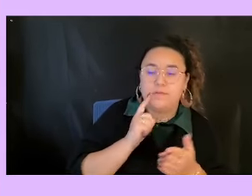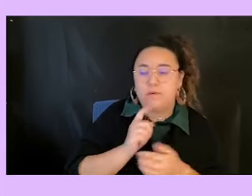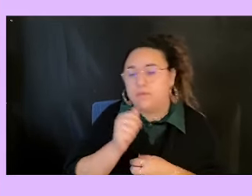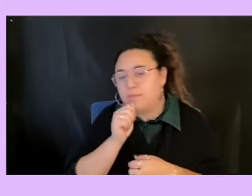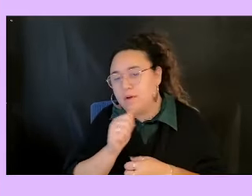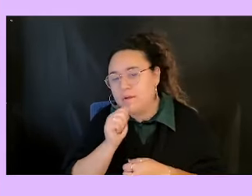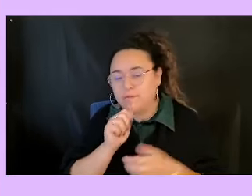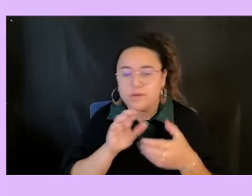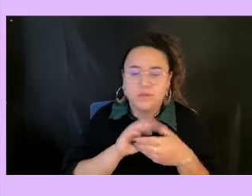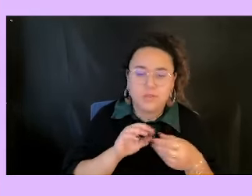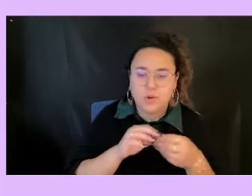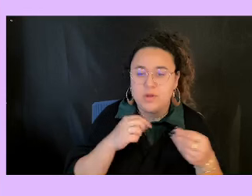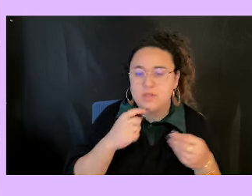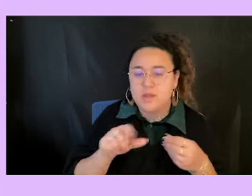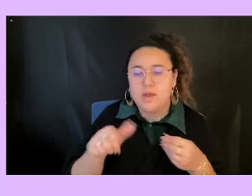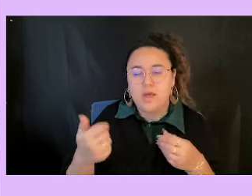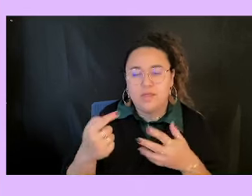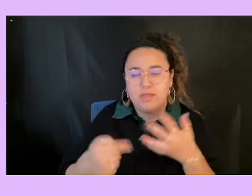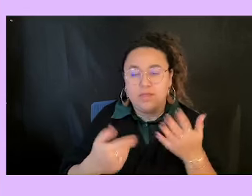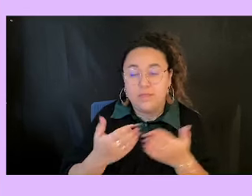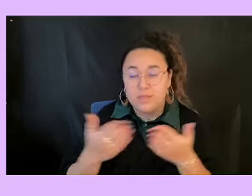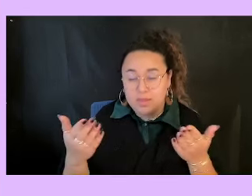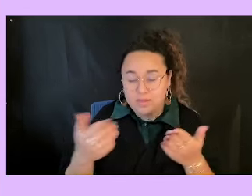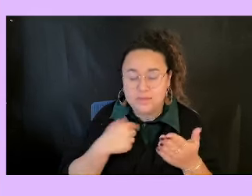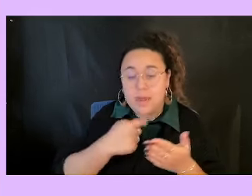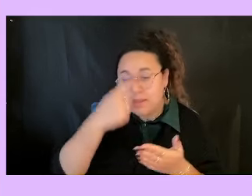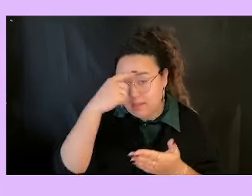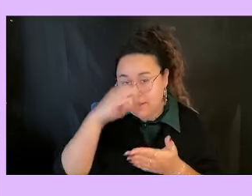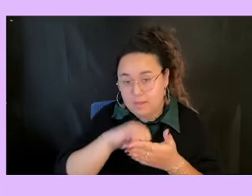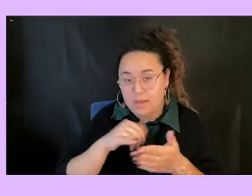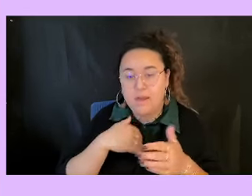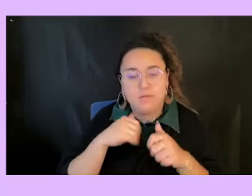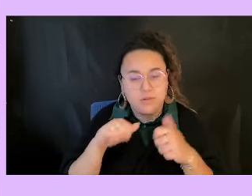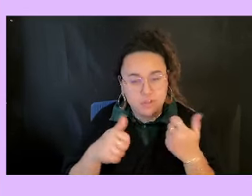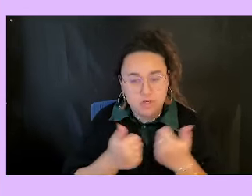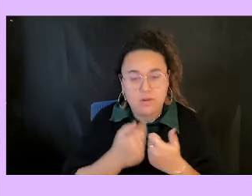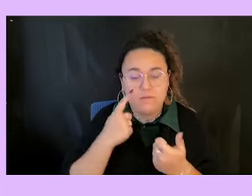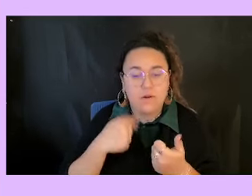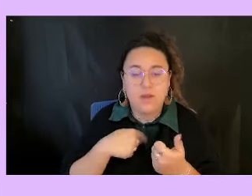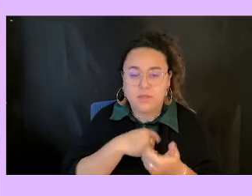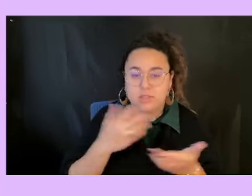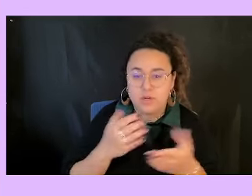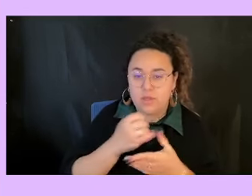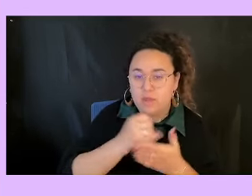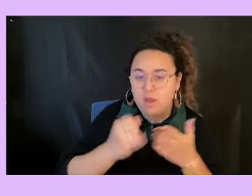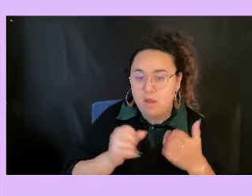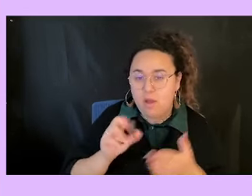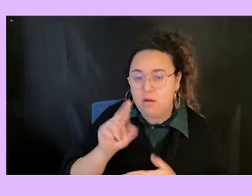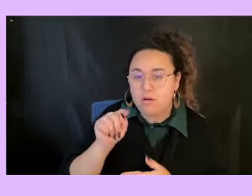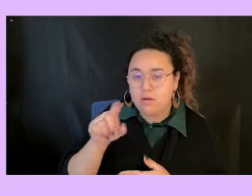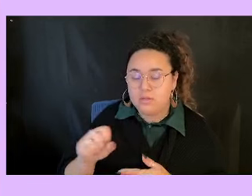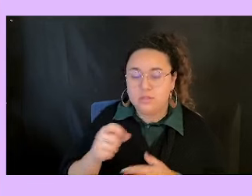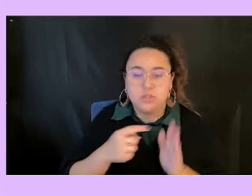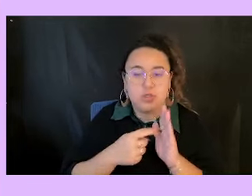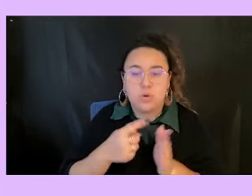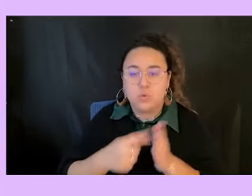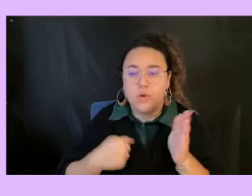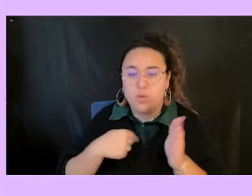things. But I think there's also a challenge on us in the arts sector to really demonstrate what it is that we've